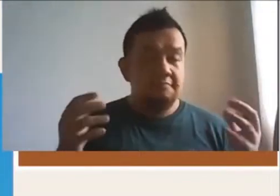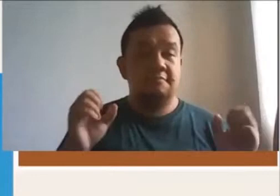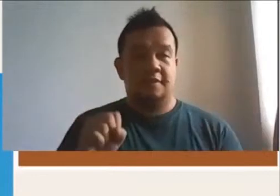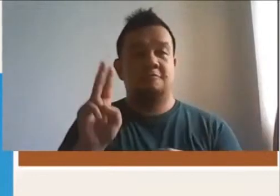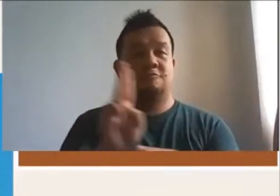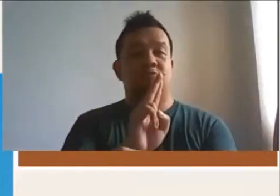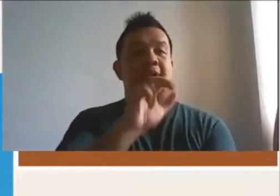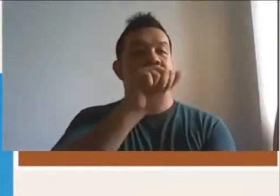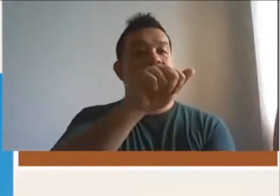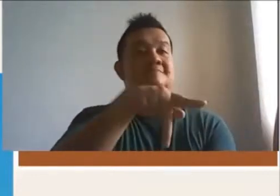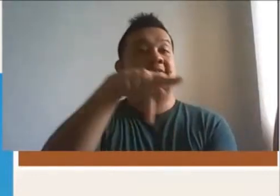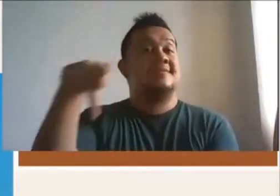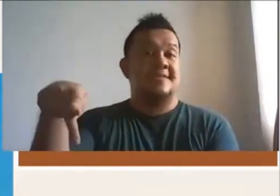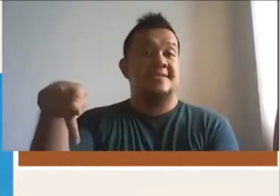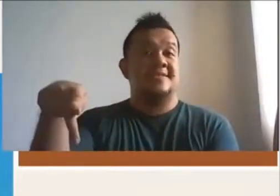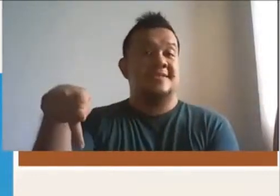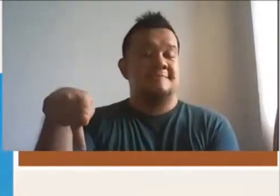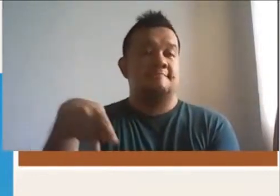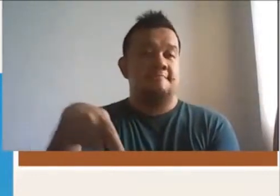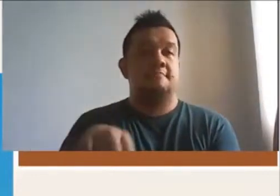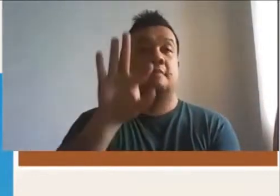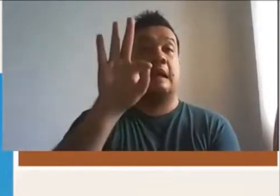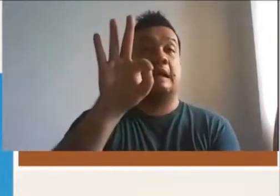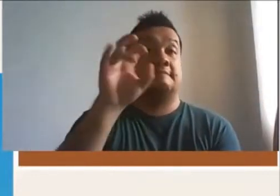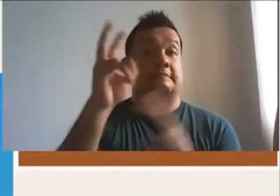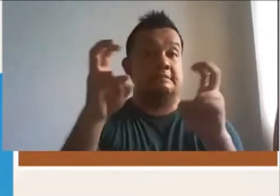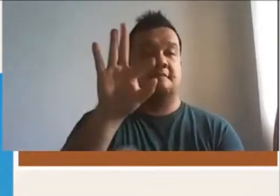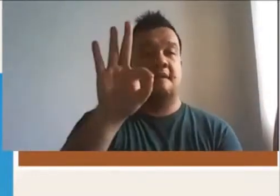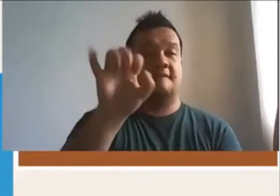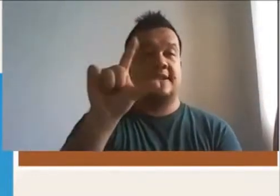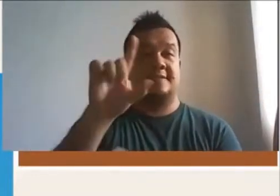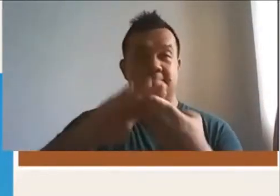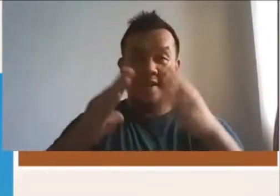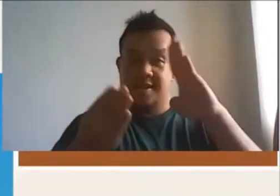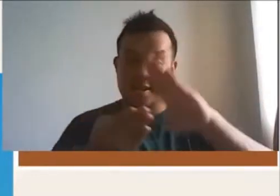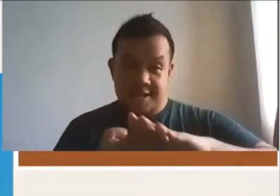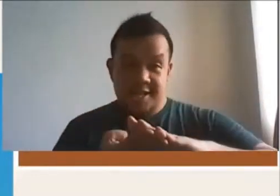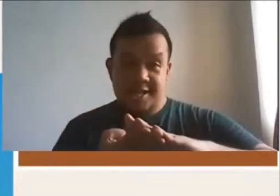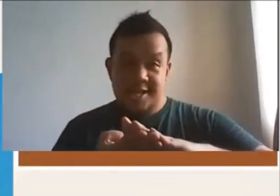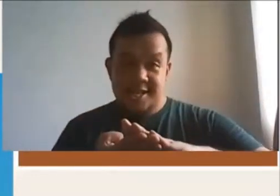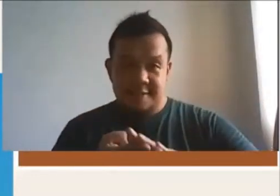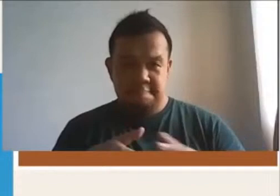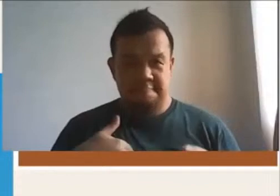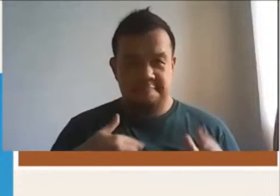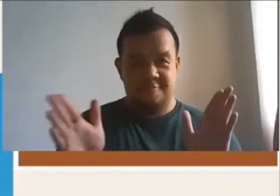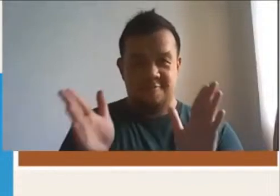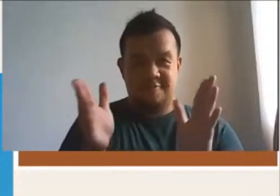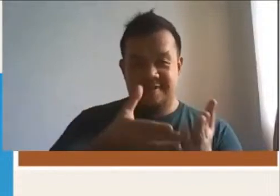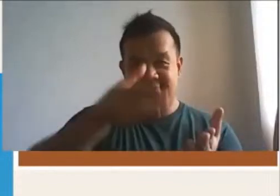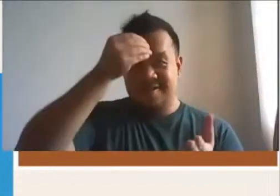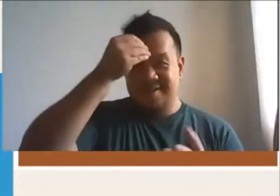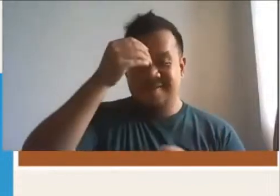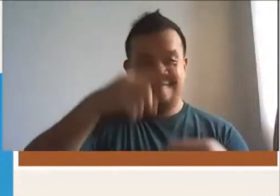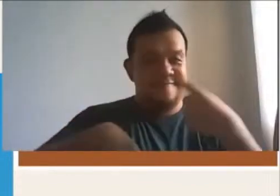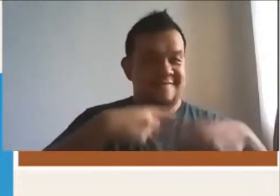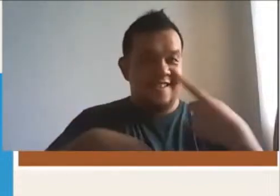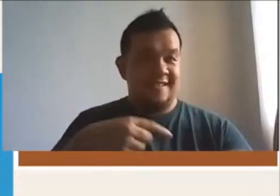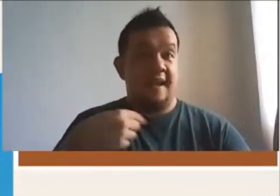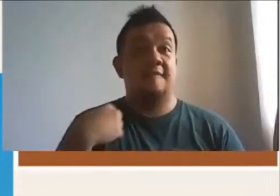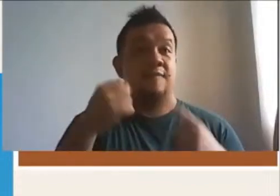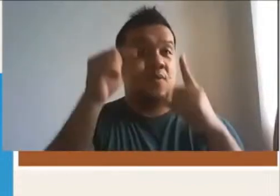Buddy, where you can learn signs. There are around 200 words inside the app.